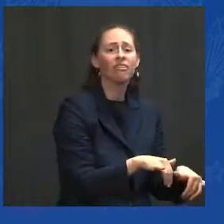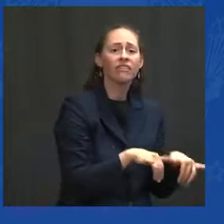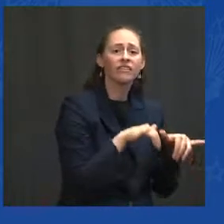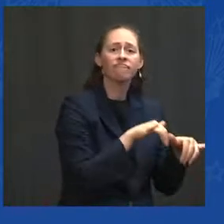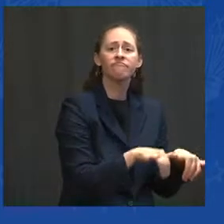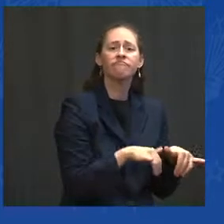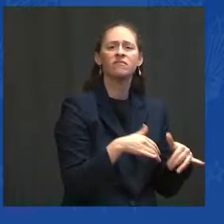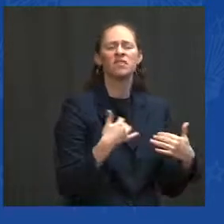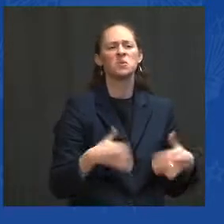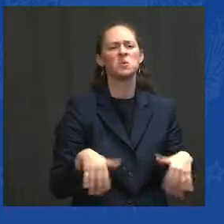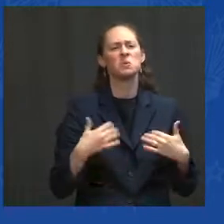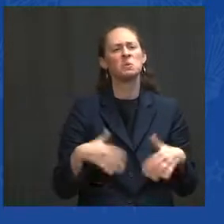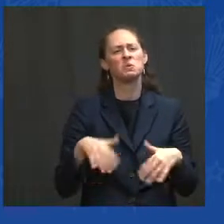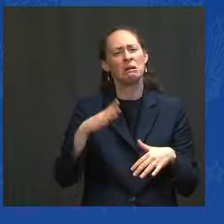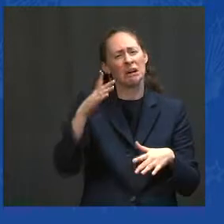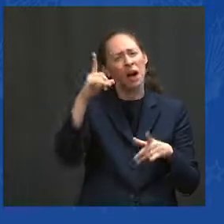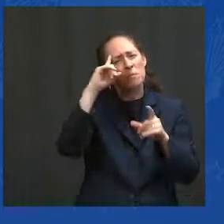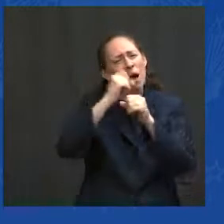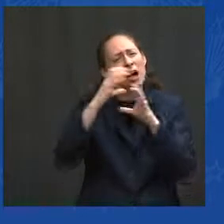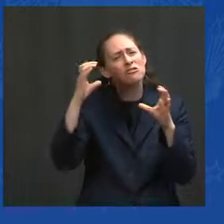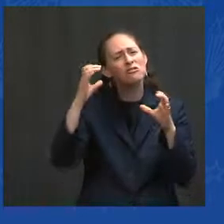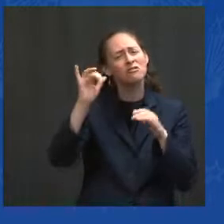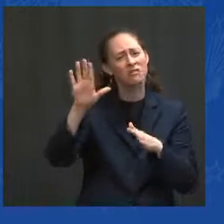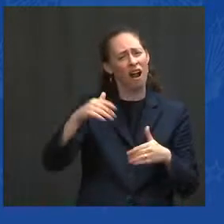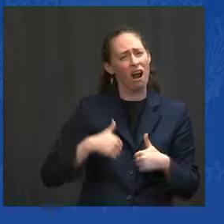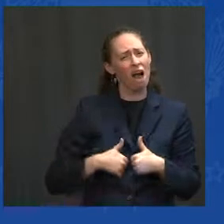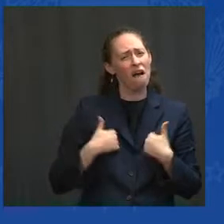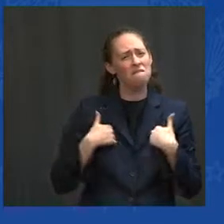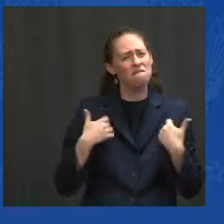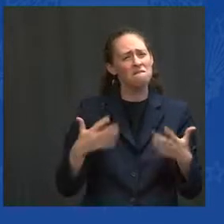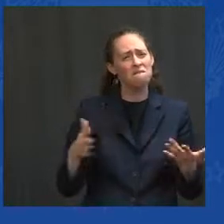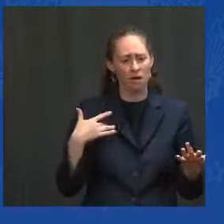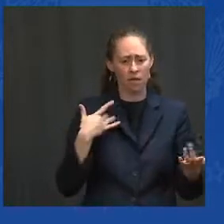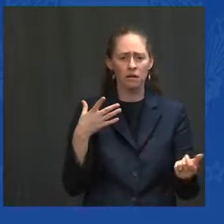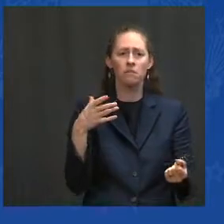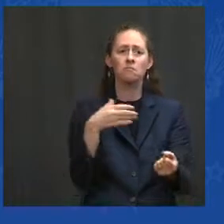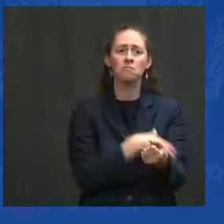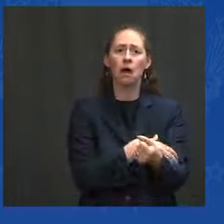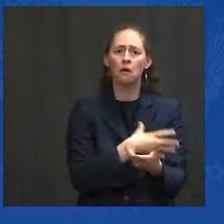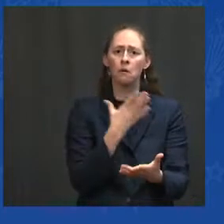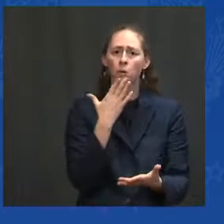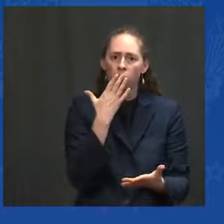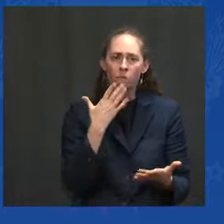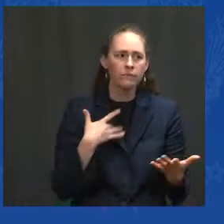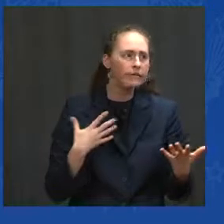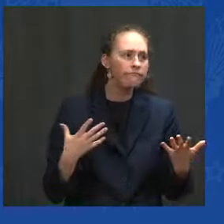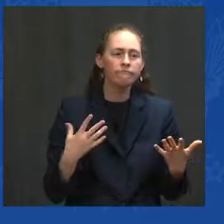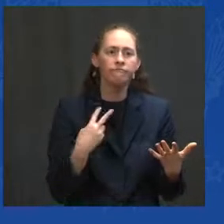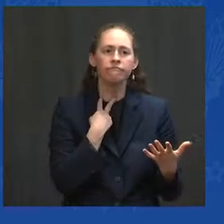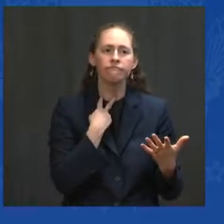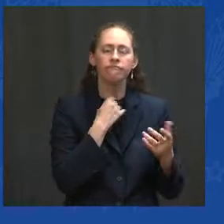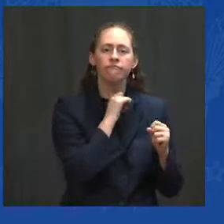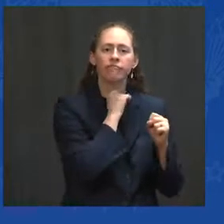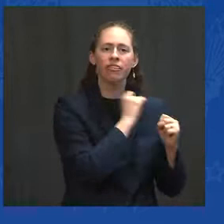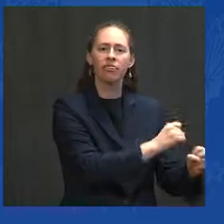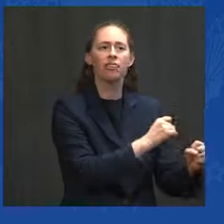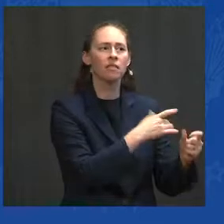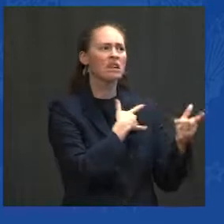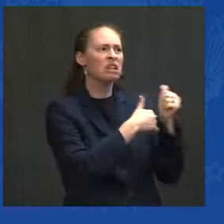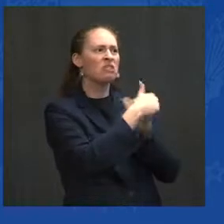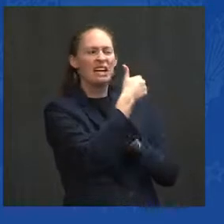if you're in her shoes. You'd feel powerless, disrespected, bullied, trapped. That's not